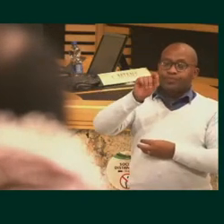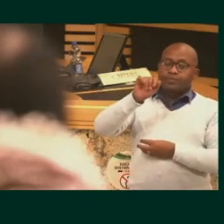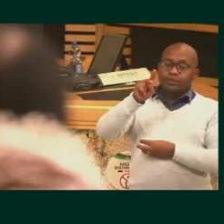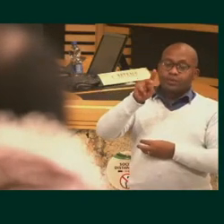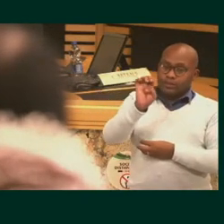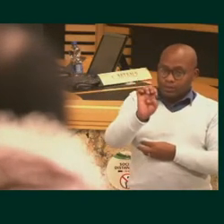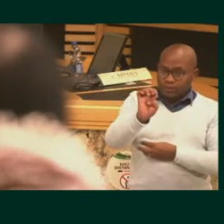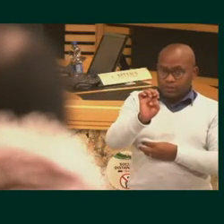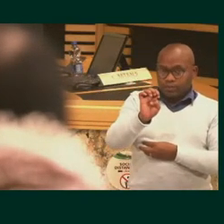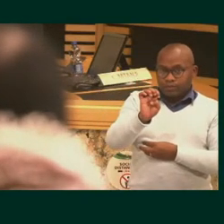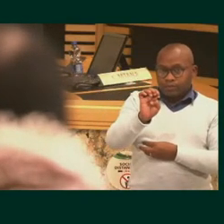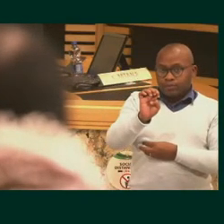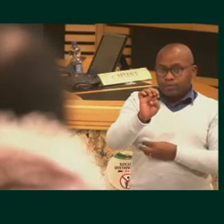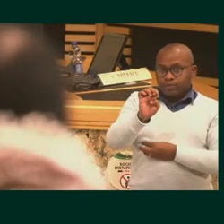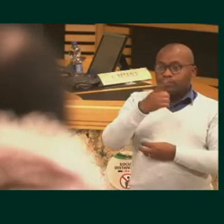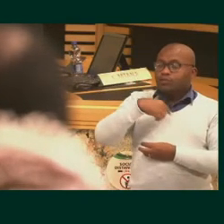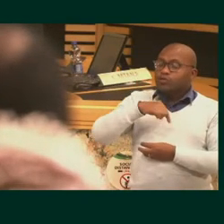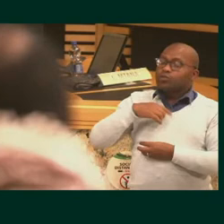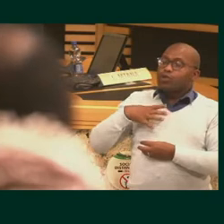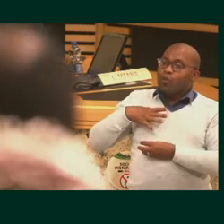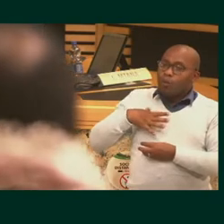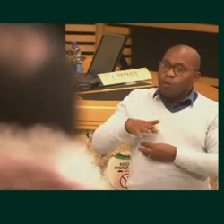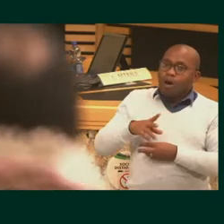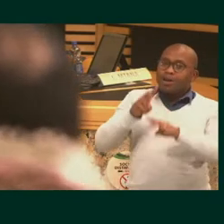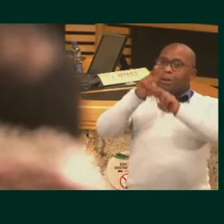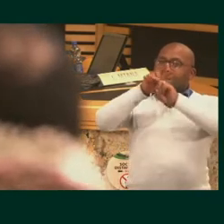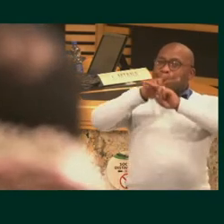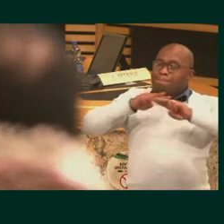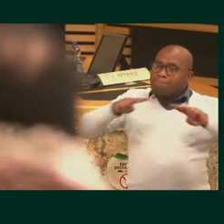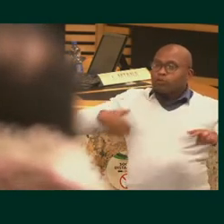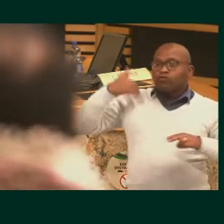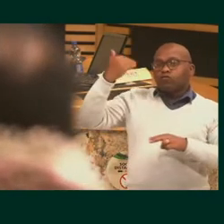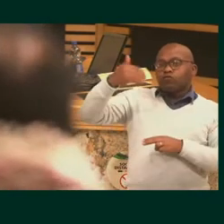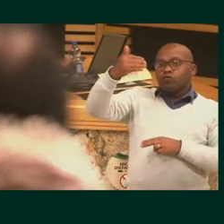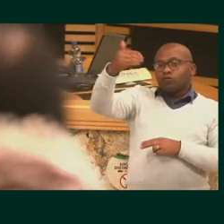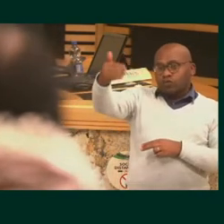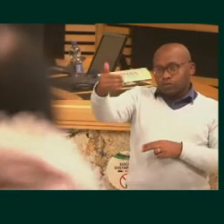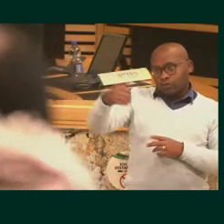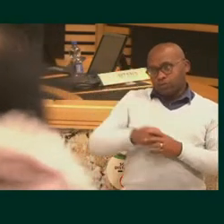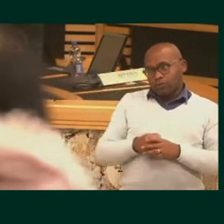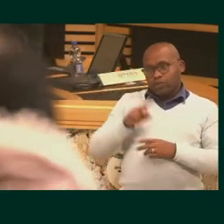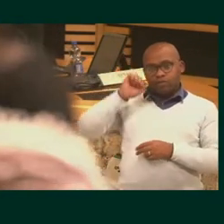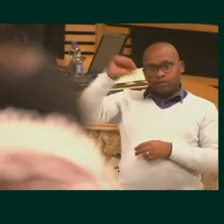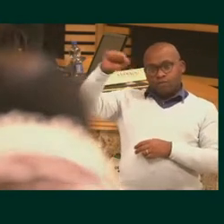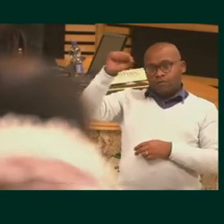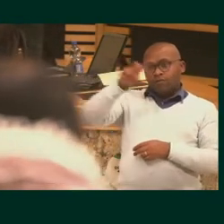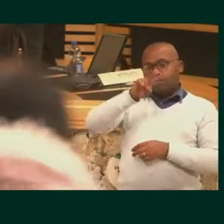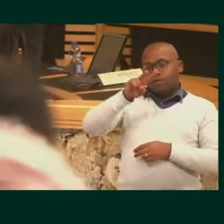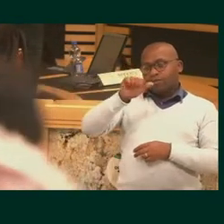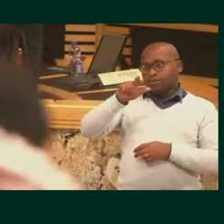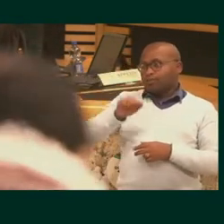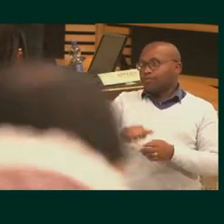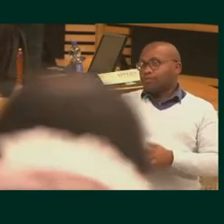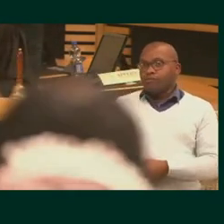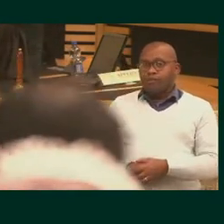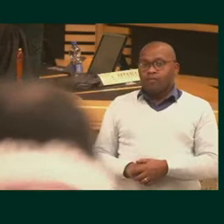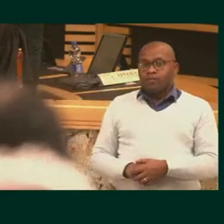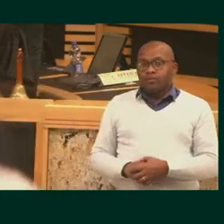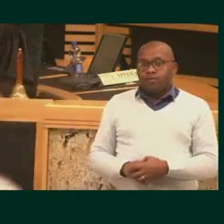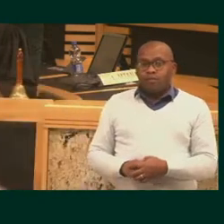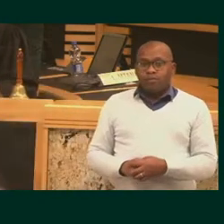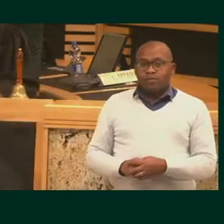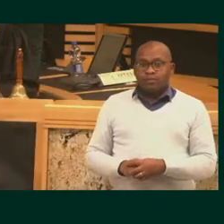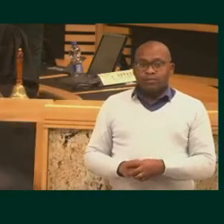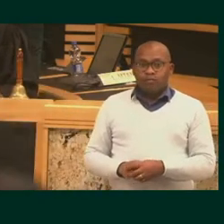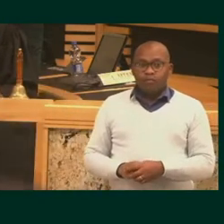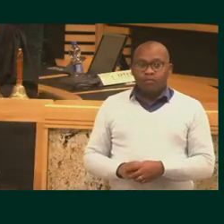just and Lasting peace in the Middle East aluta continue thank you honorable member